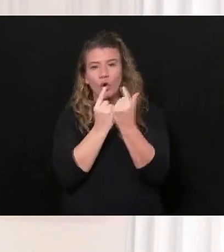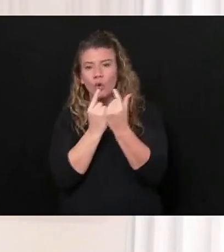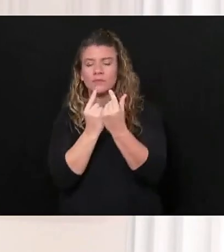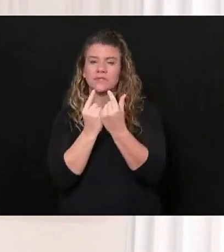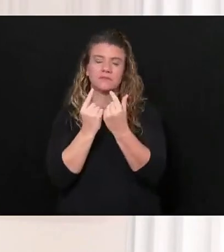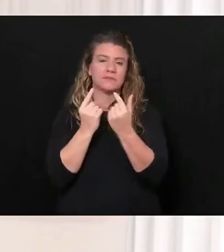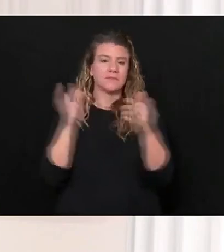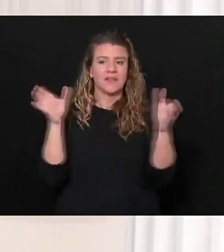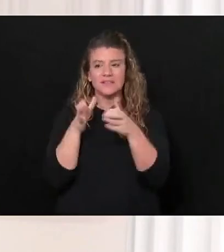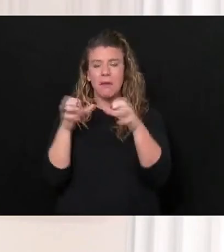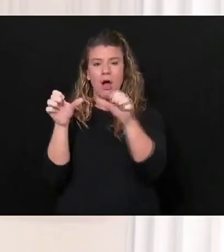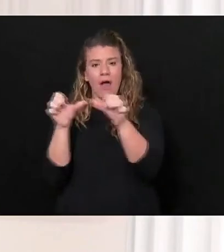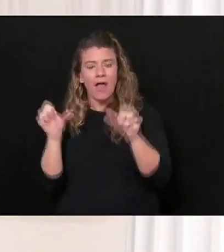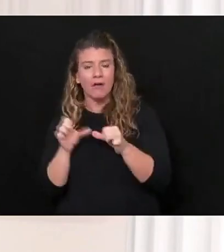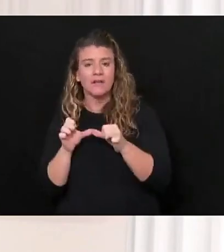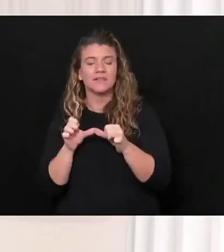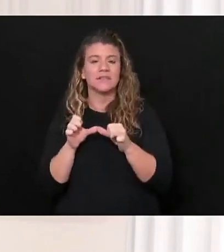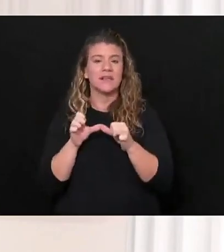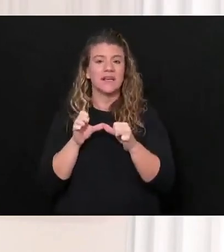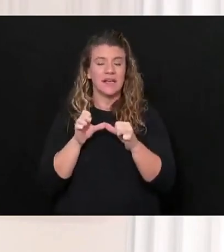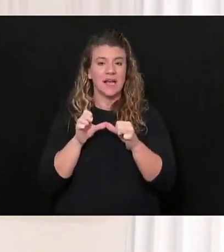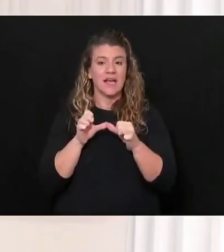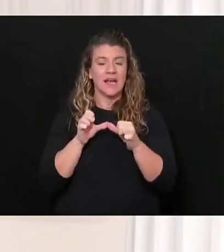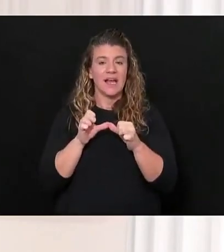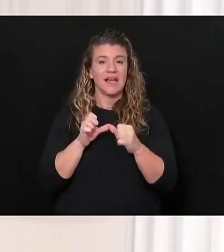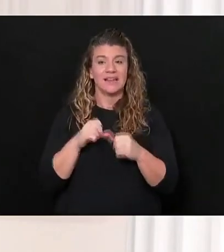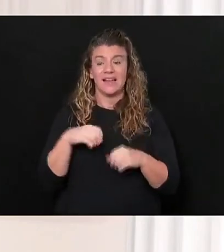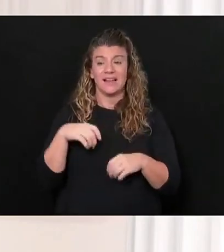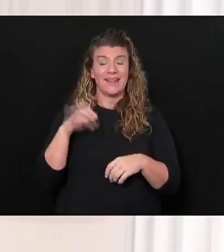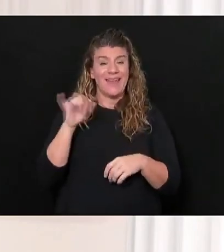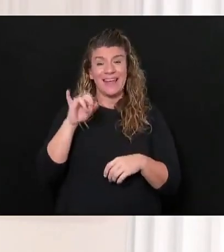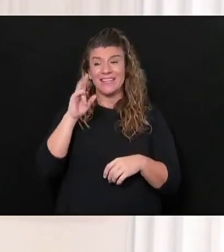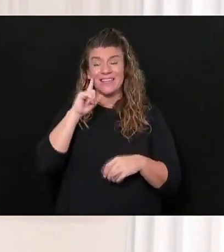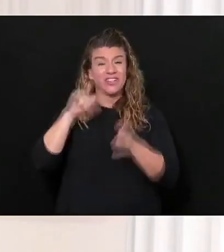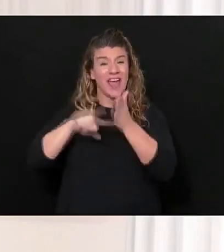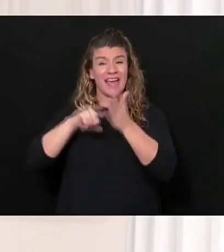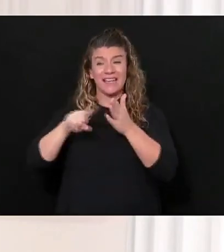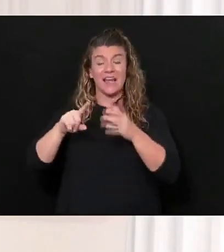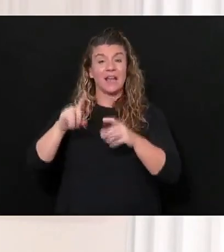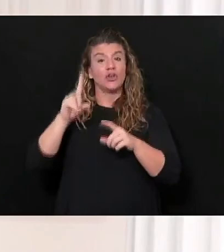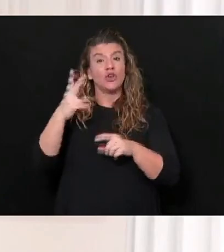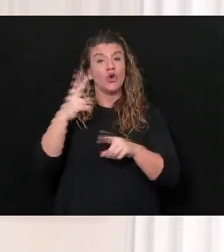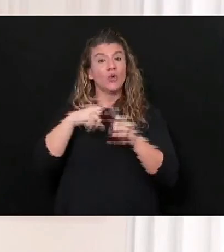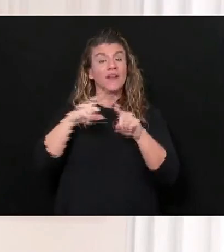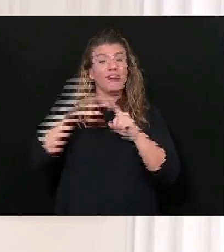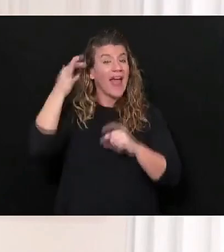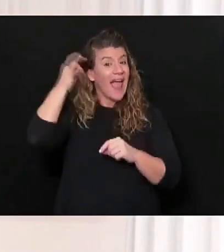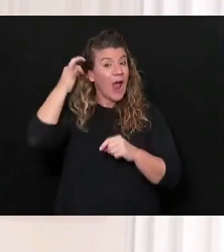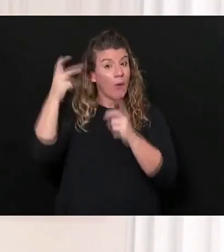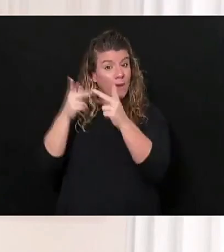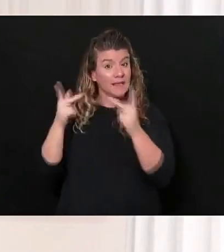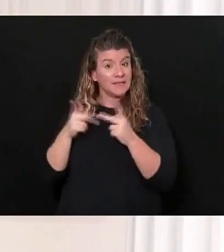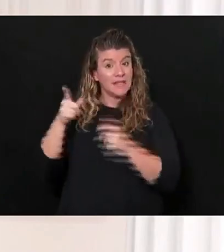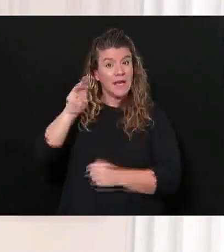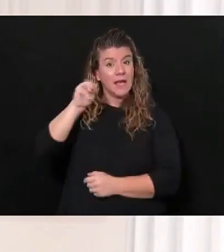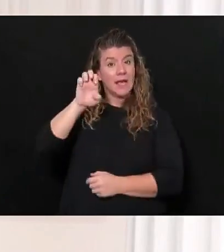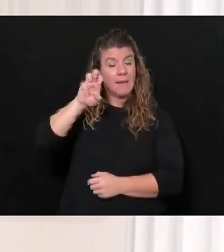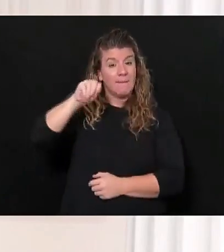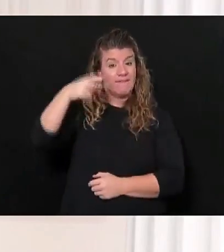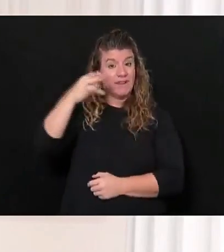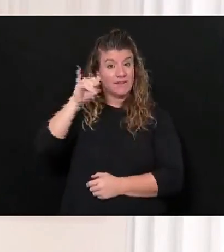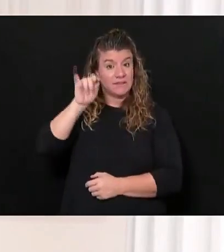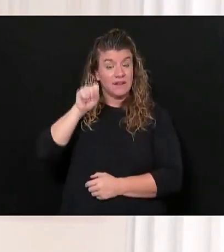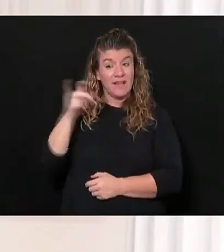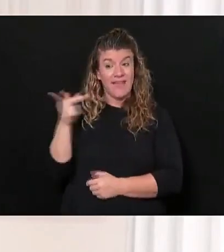small areas, including 2 hairdressers in Memphis, I think, who basically were both infected